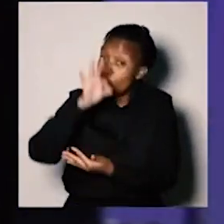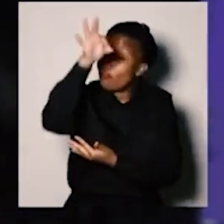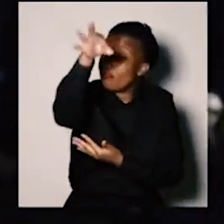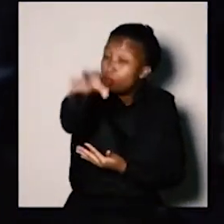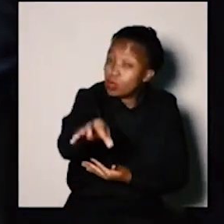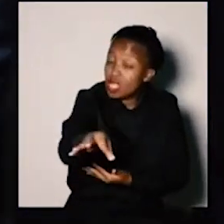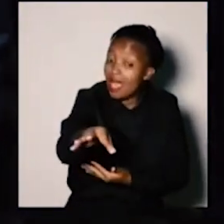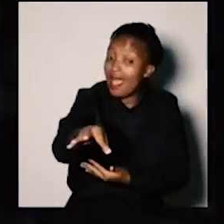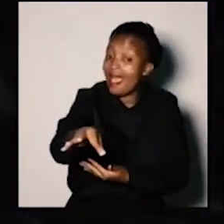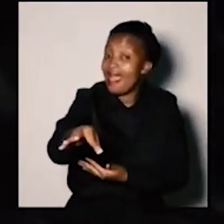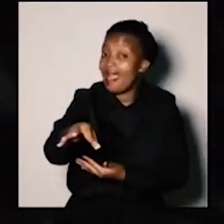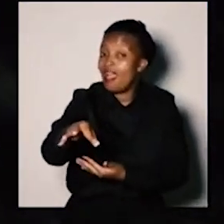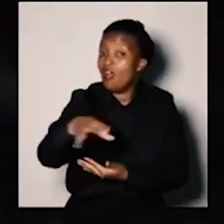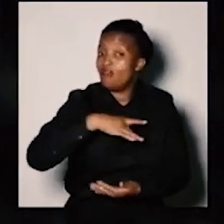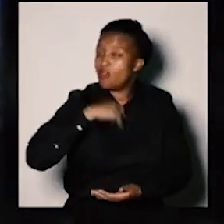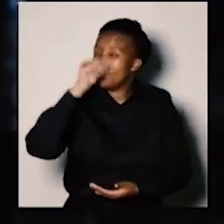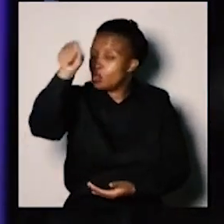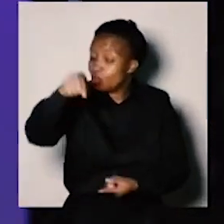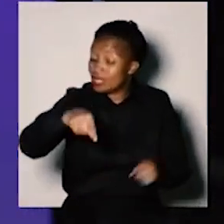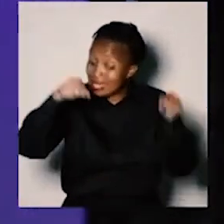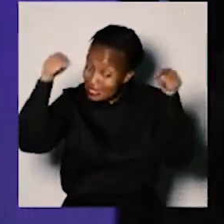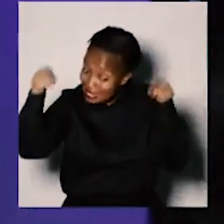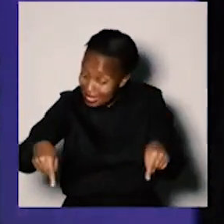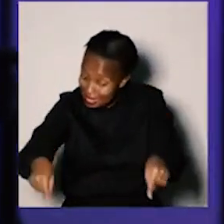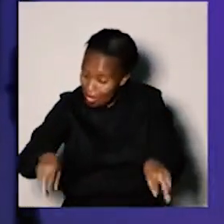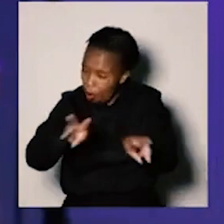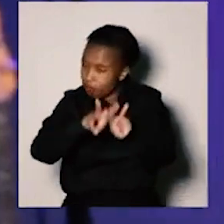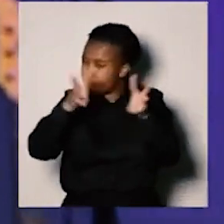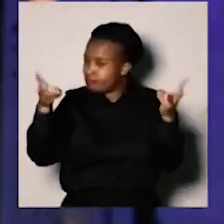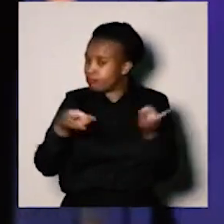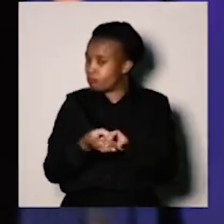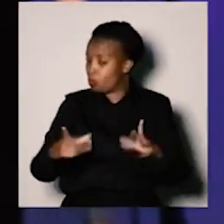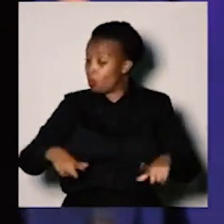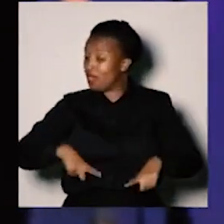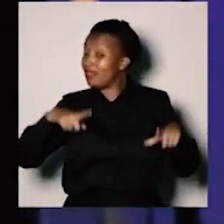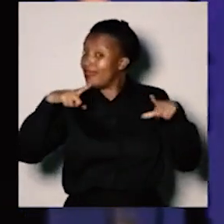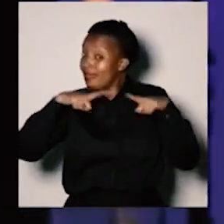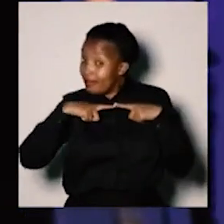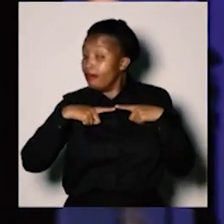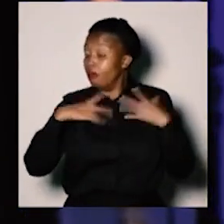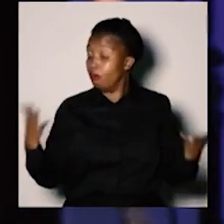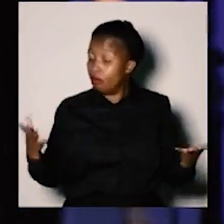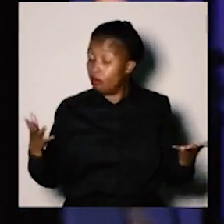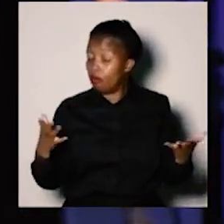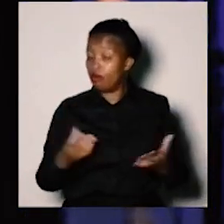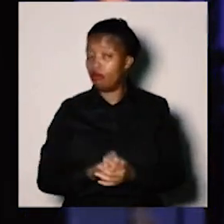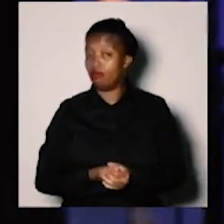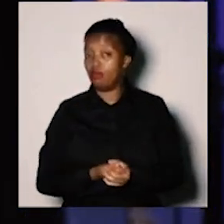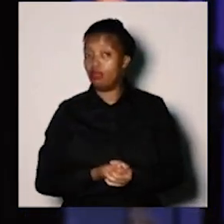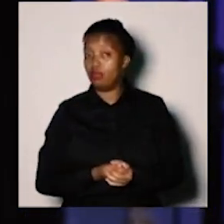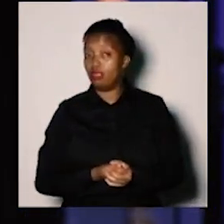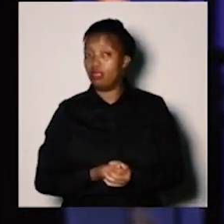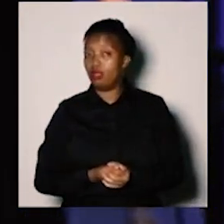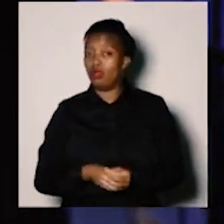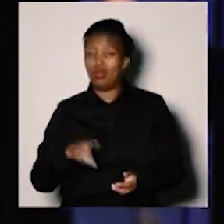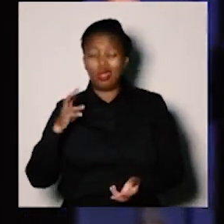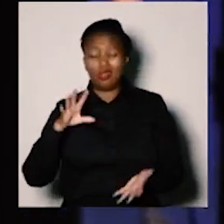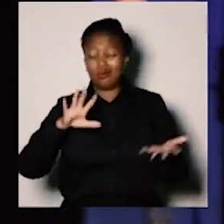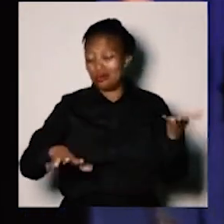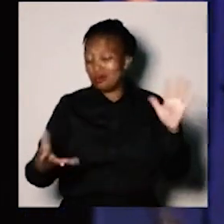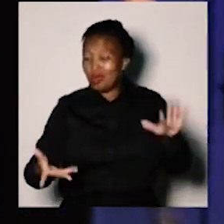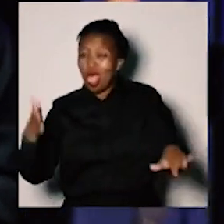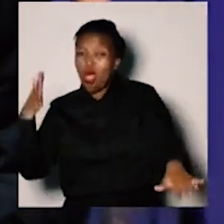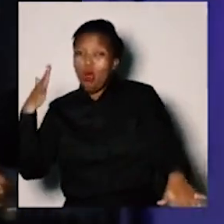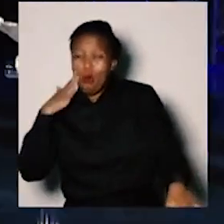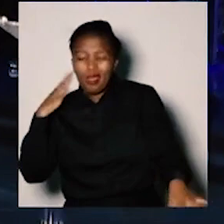when you are still in this body. Once you get out of this body, there's nothing you can do to change where you are